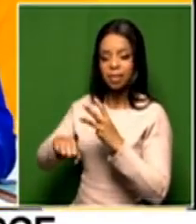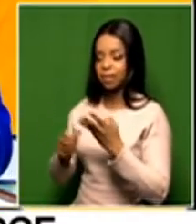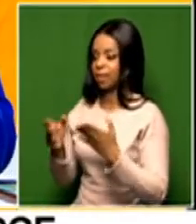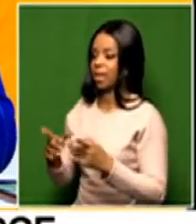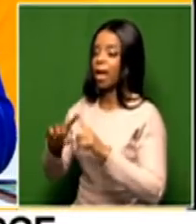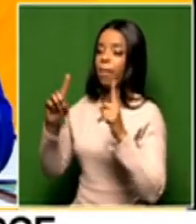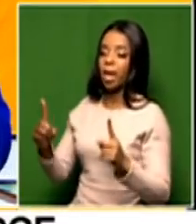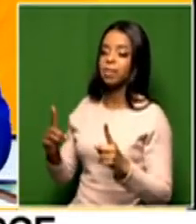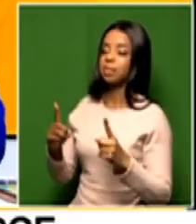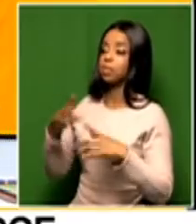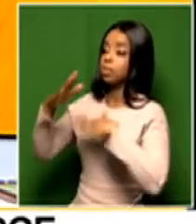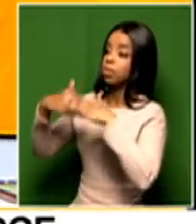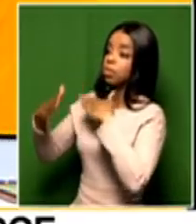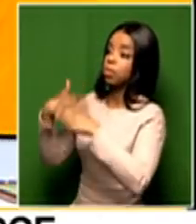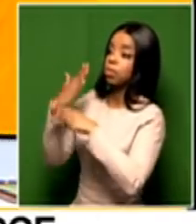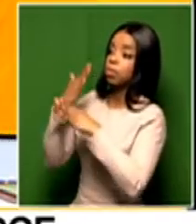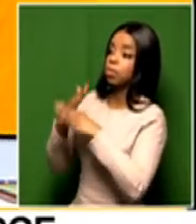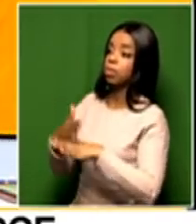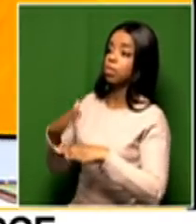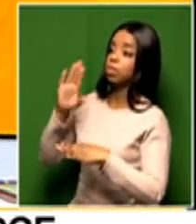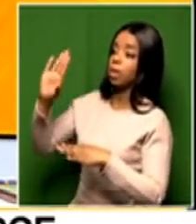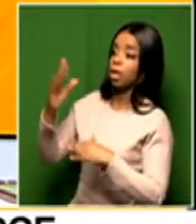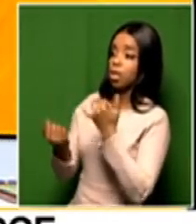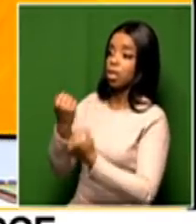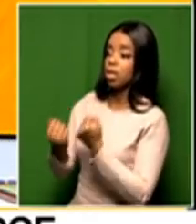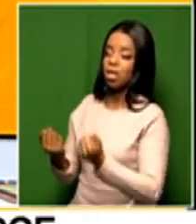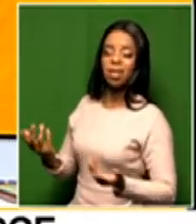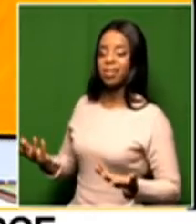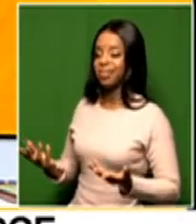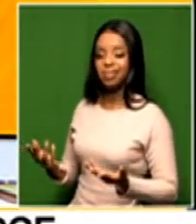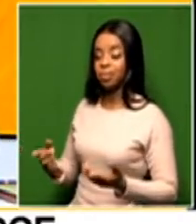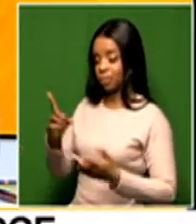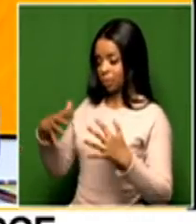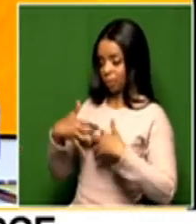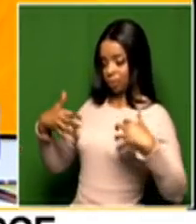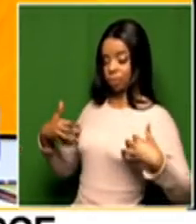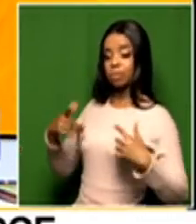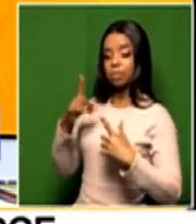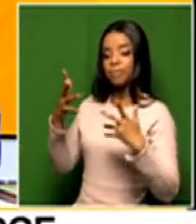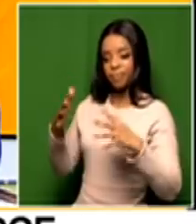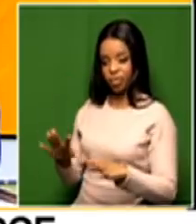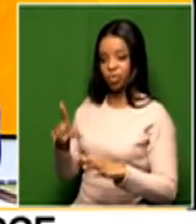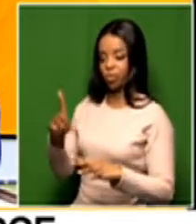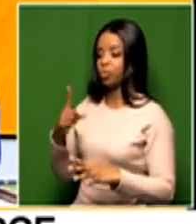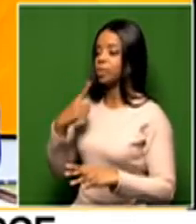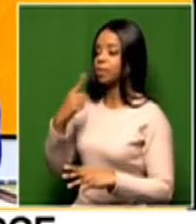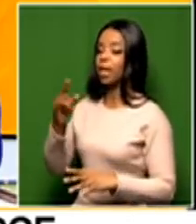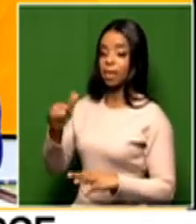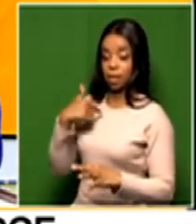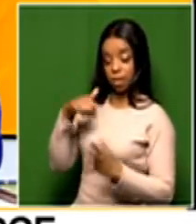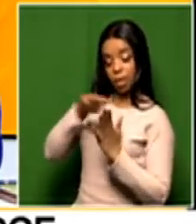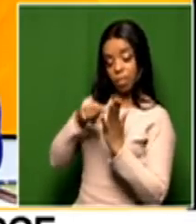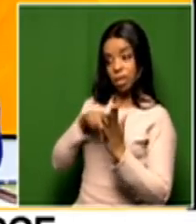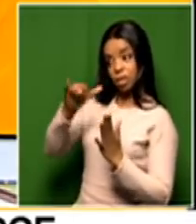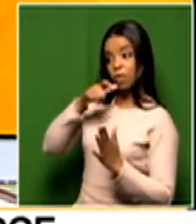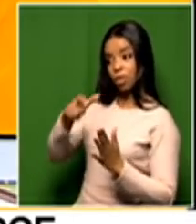their job. This is very frustrating. You have yourself said that. I'm busy reading your comments that you spoke about. Now,